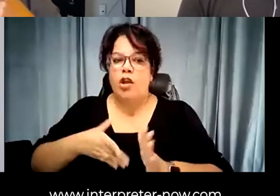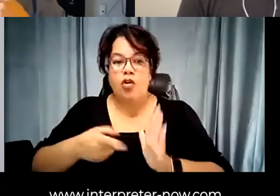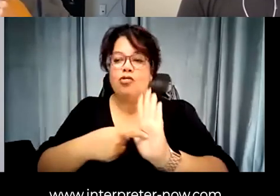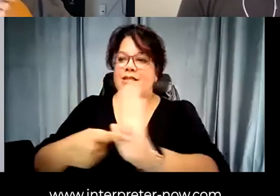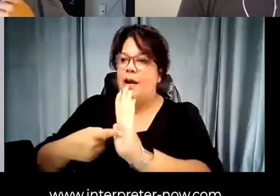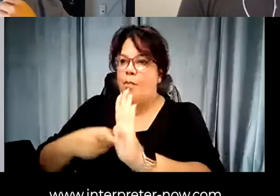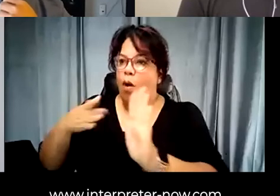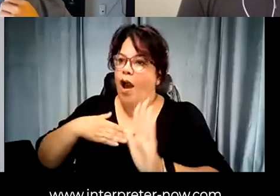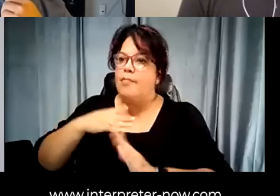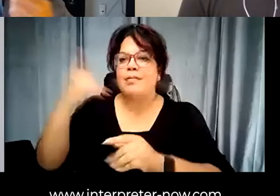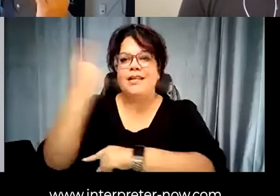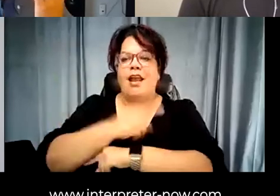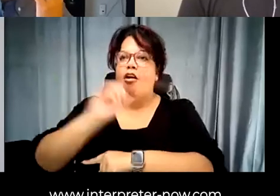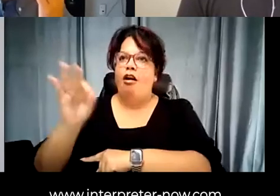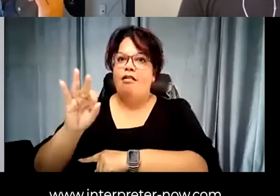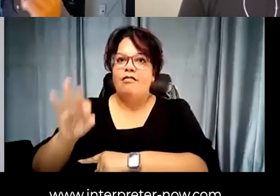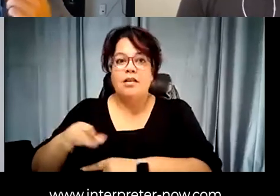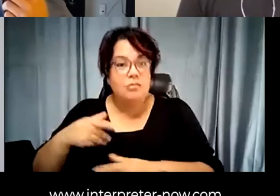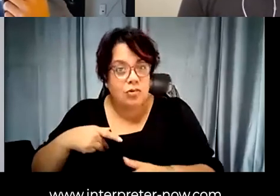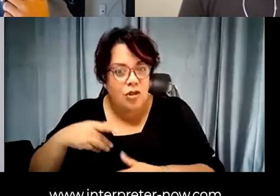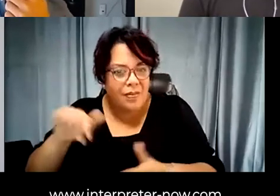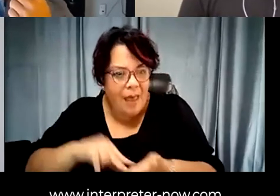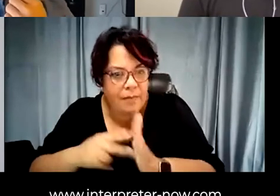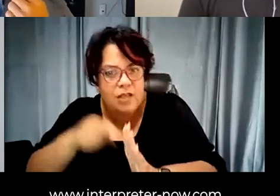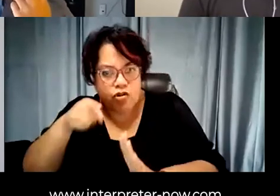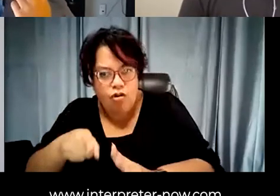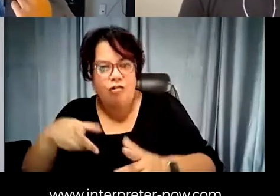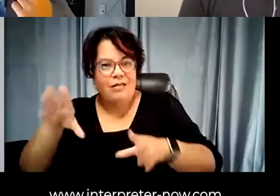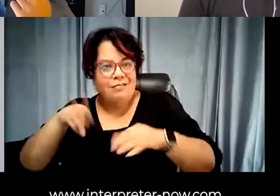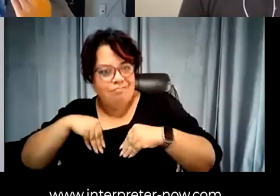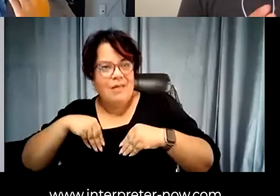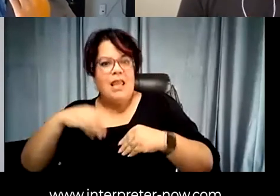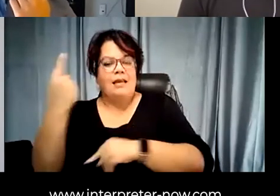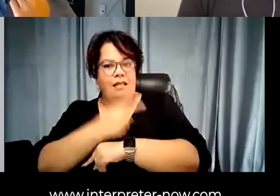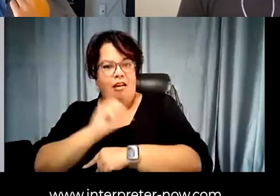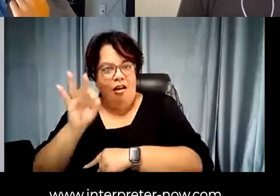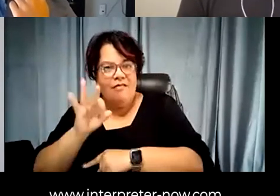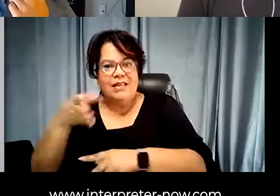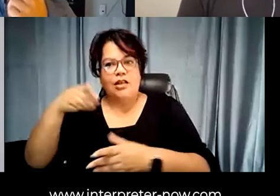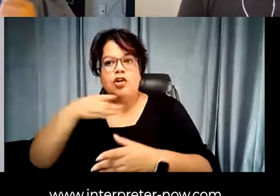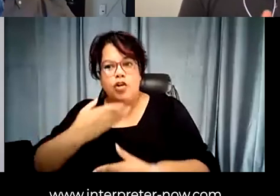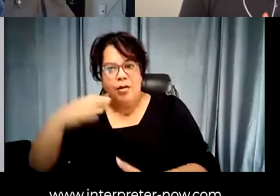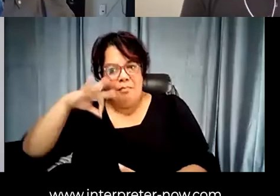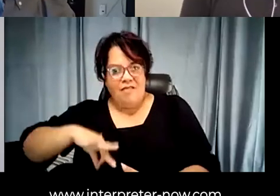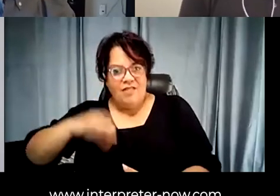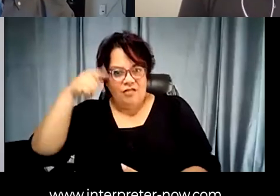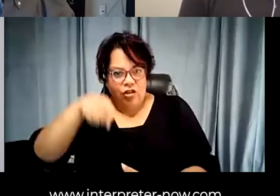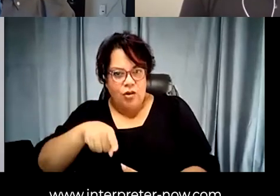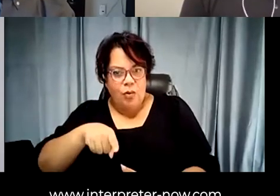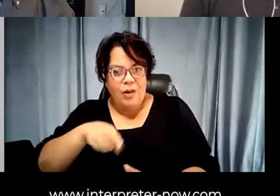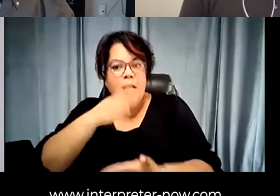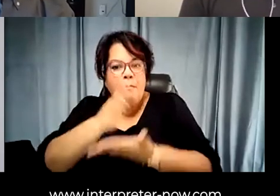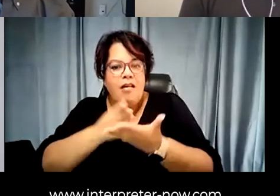it in a good way. You get a day off too. Like, you are taking the benefits. This is part of your compensation